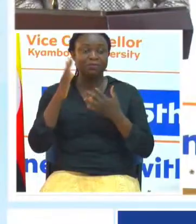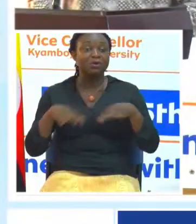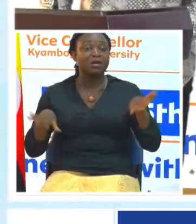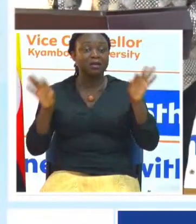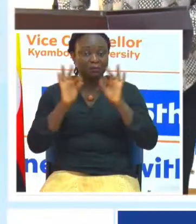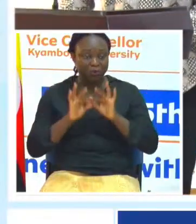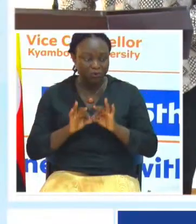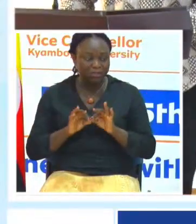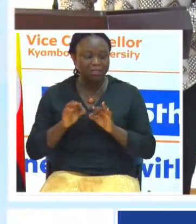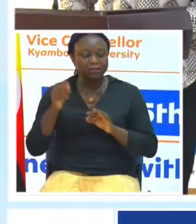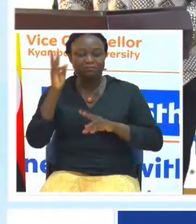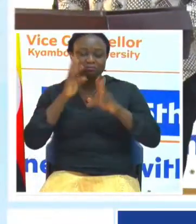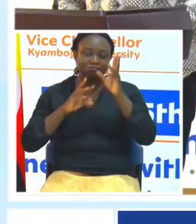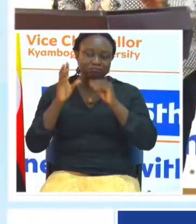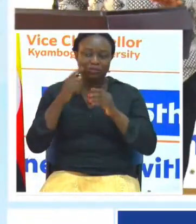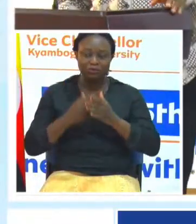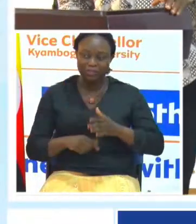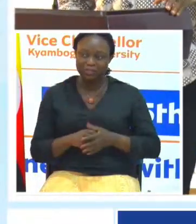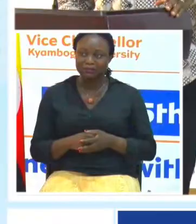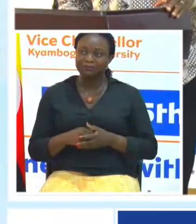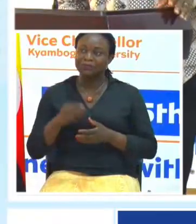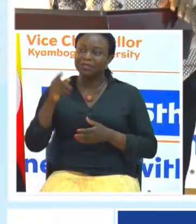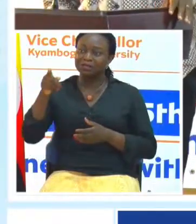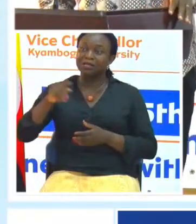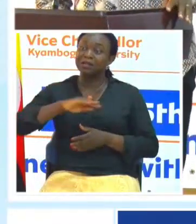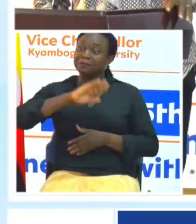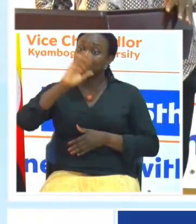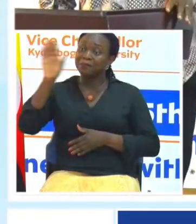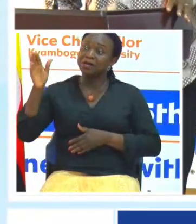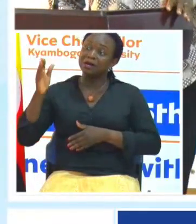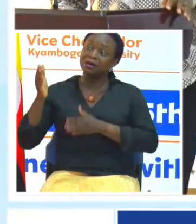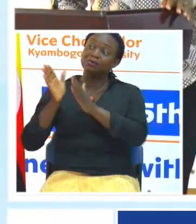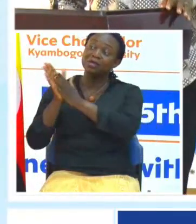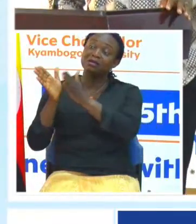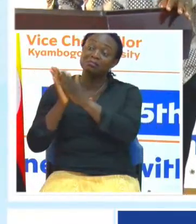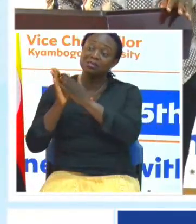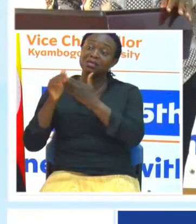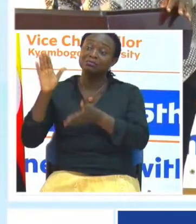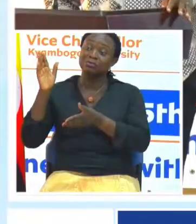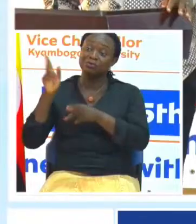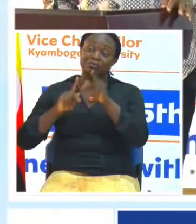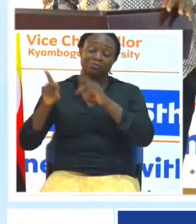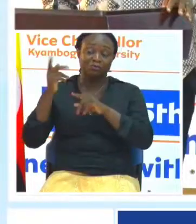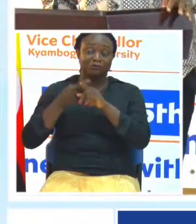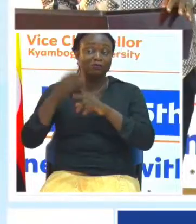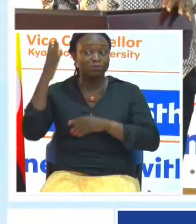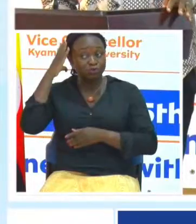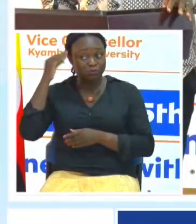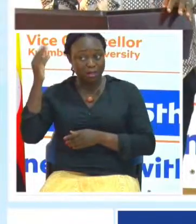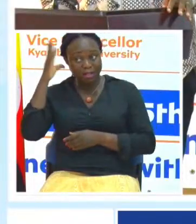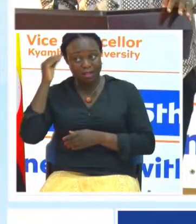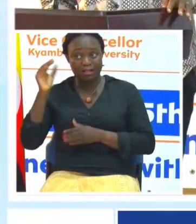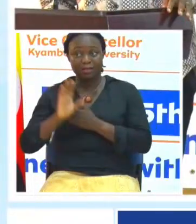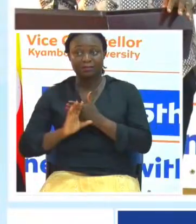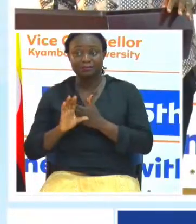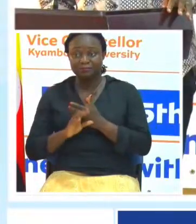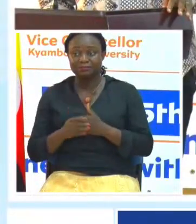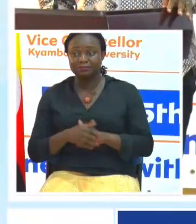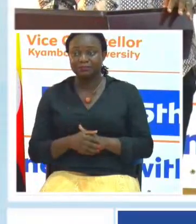I picked that you are going to tell more people from Somaliland, from